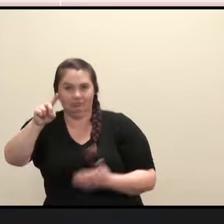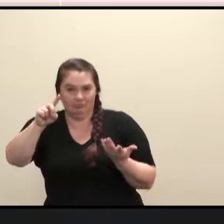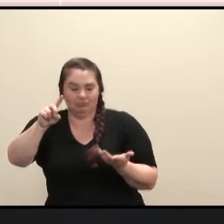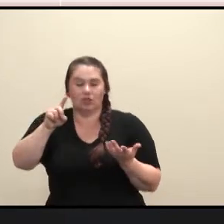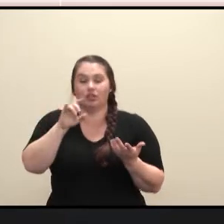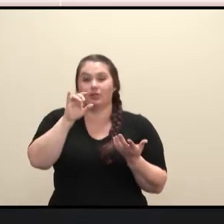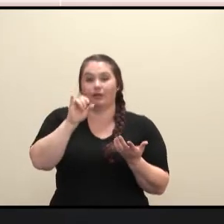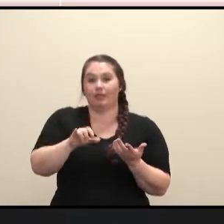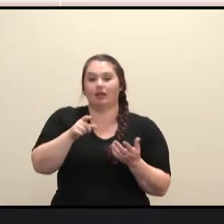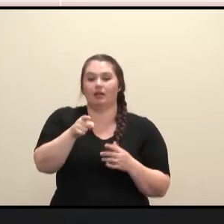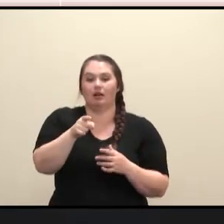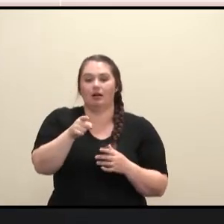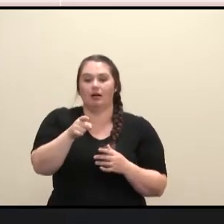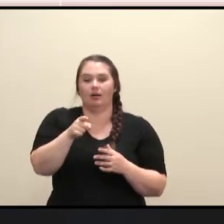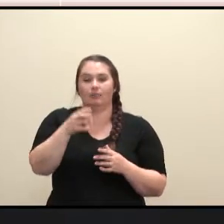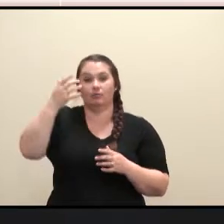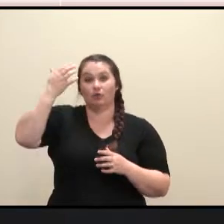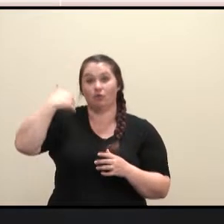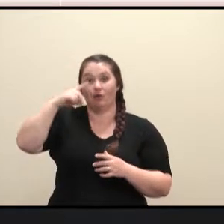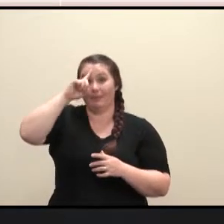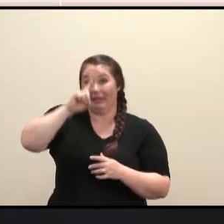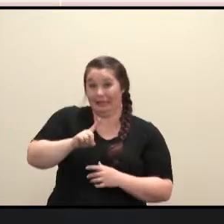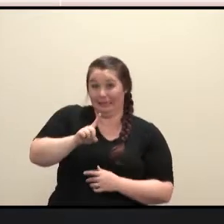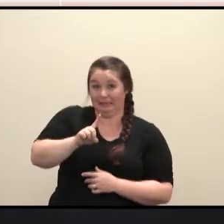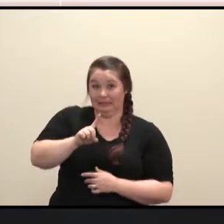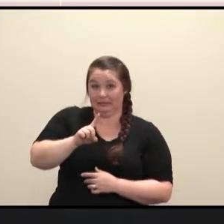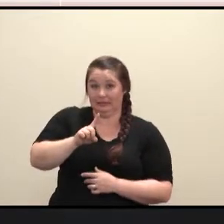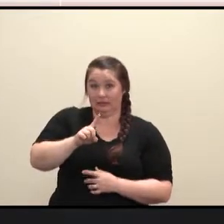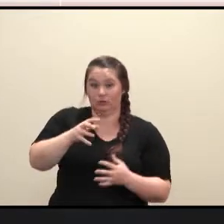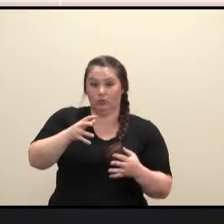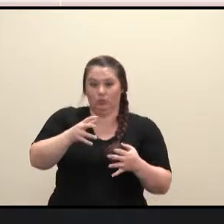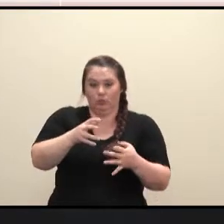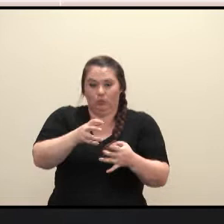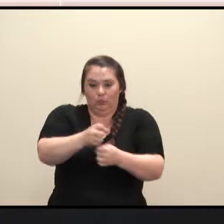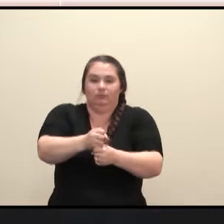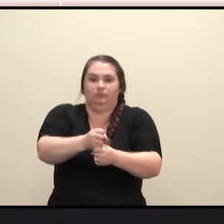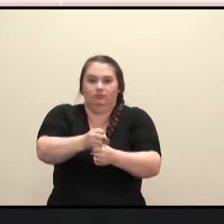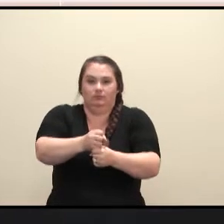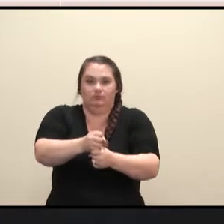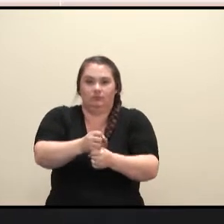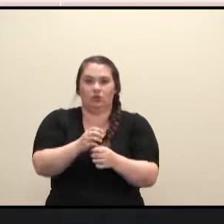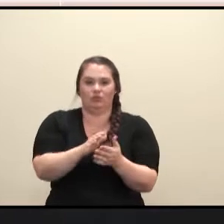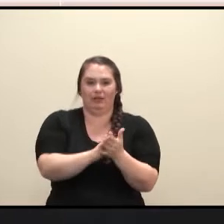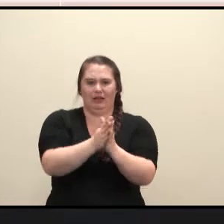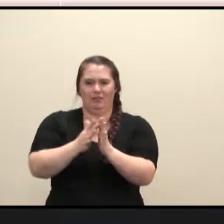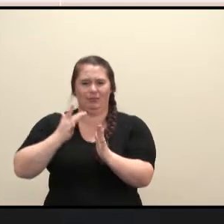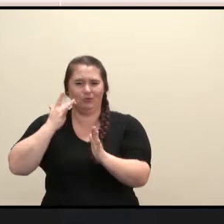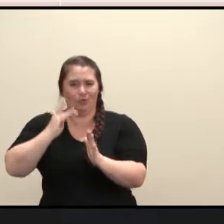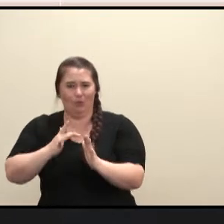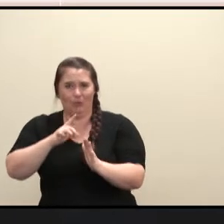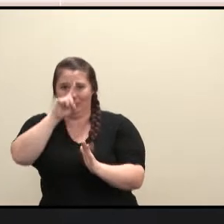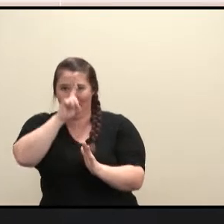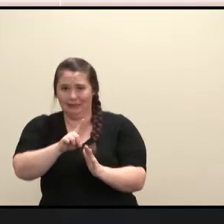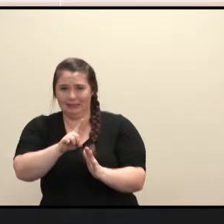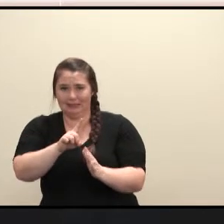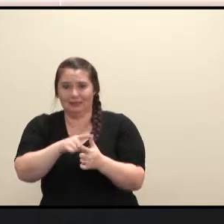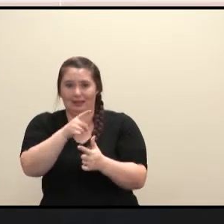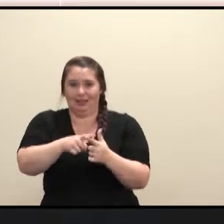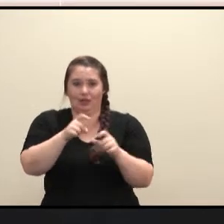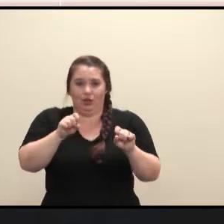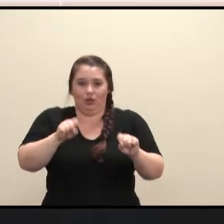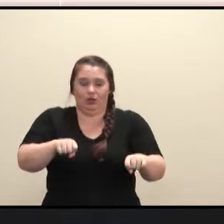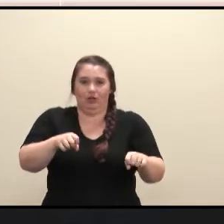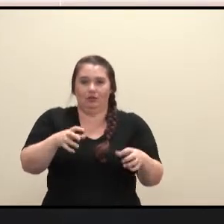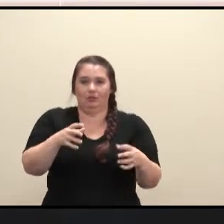copper pennies were compressed. 2 of the cents from copper pennies moved to gold pennies, and then they compress the